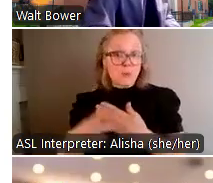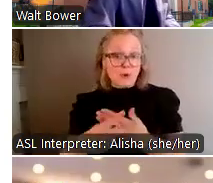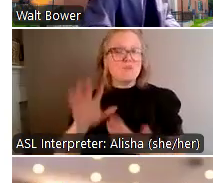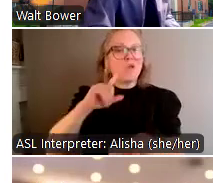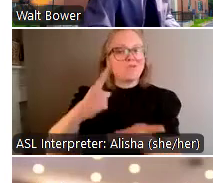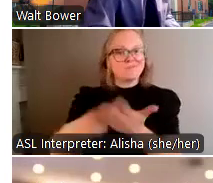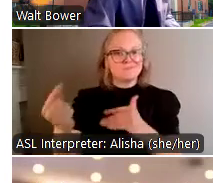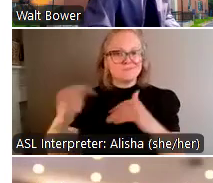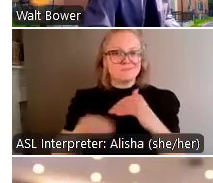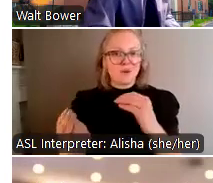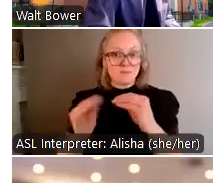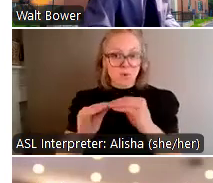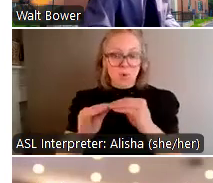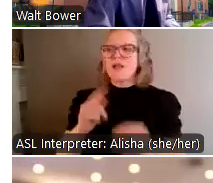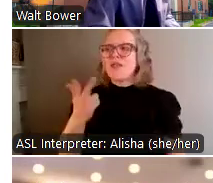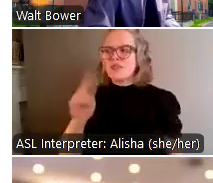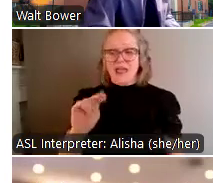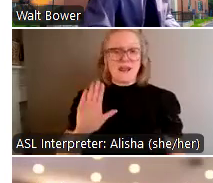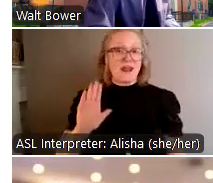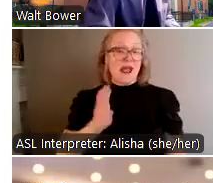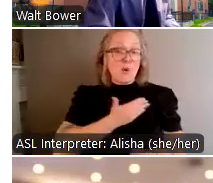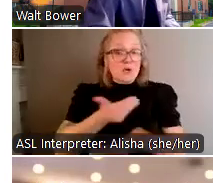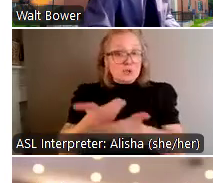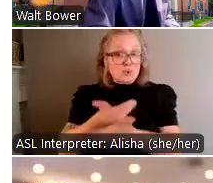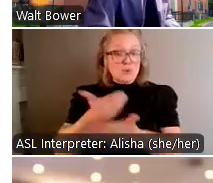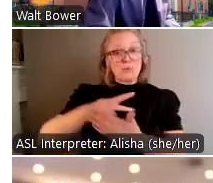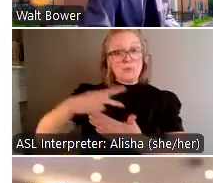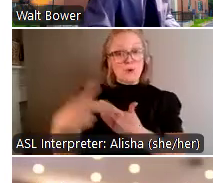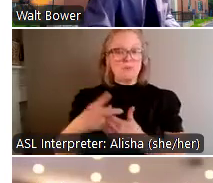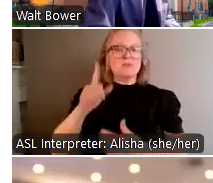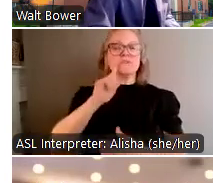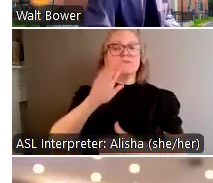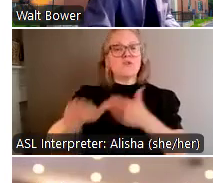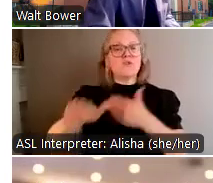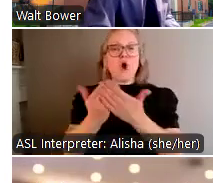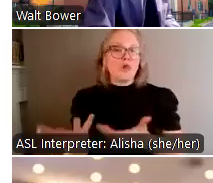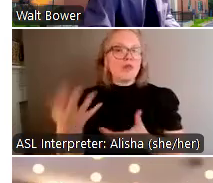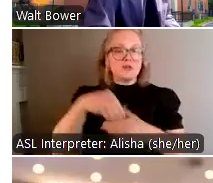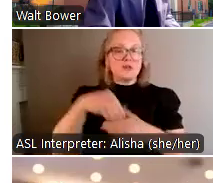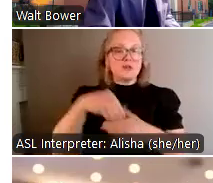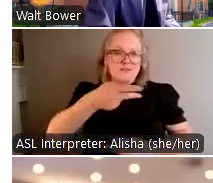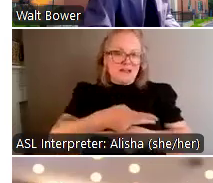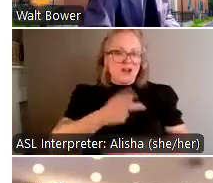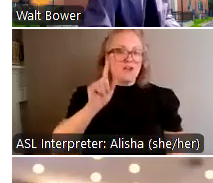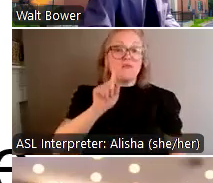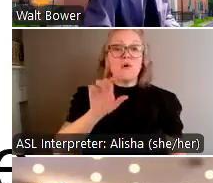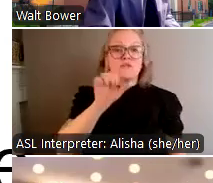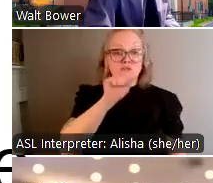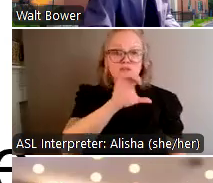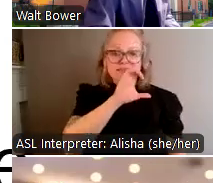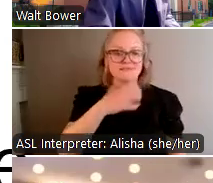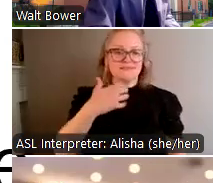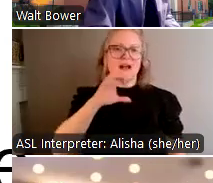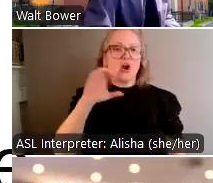through. And then our newest program is our program for all-inclusive care for the elderly.